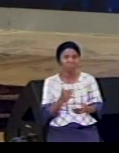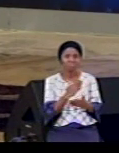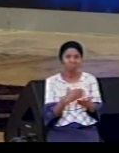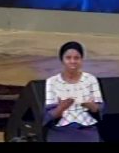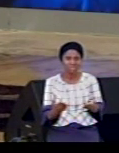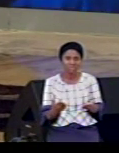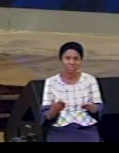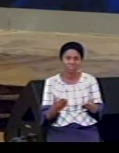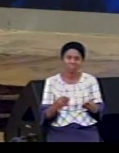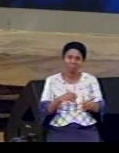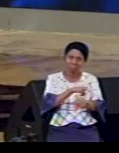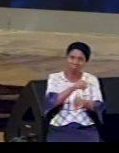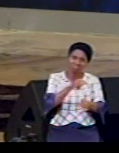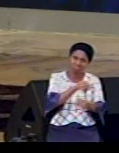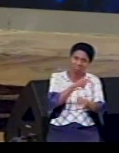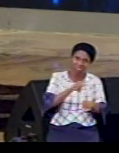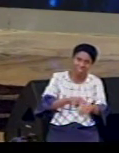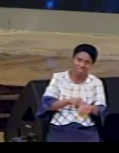something natural,